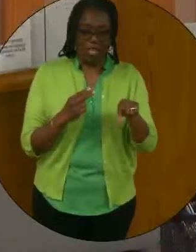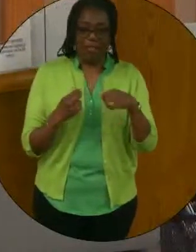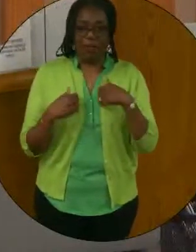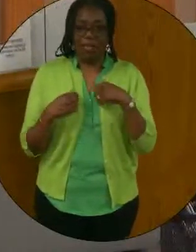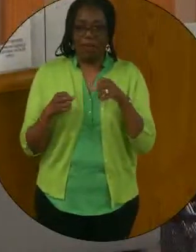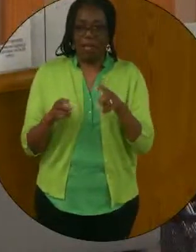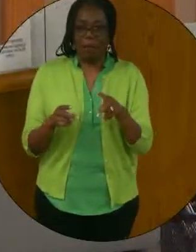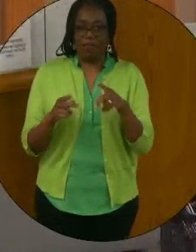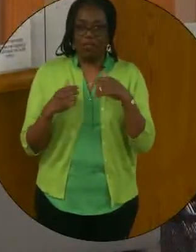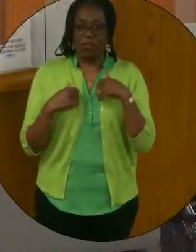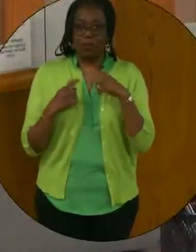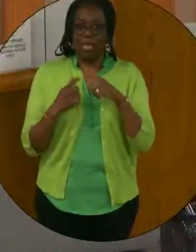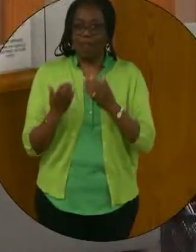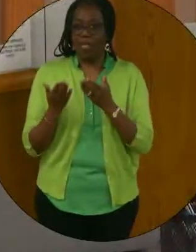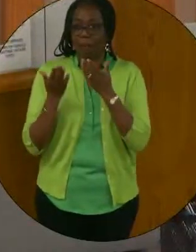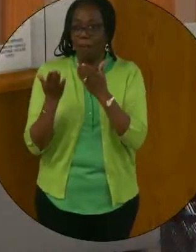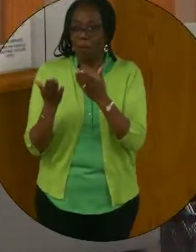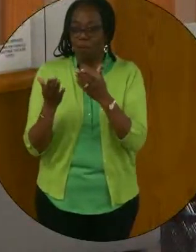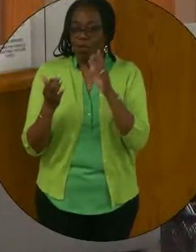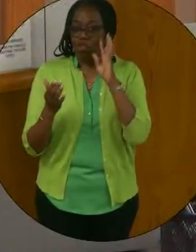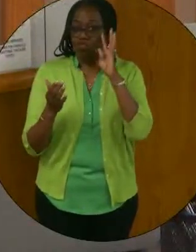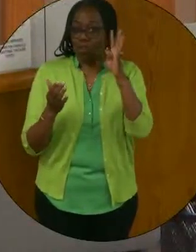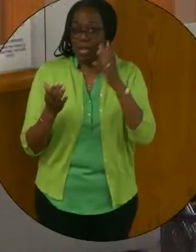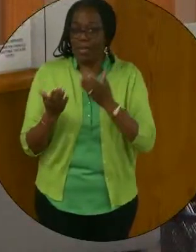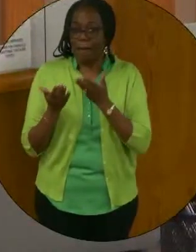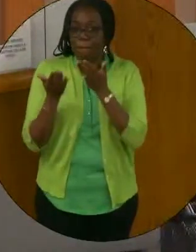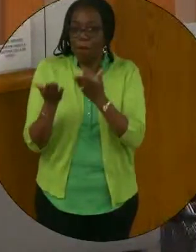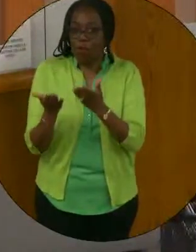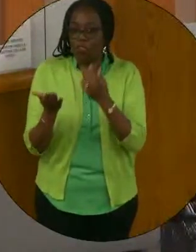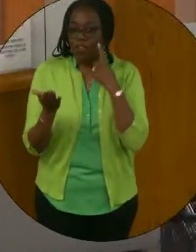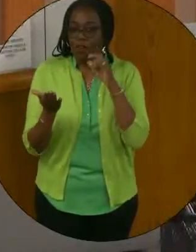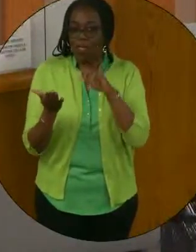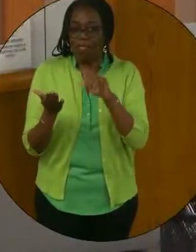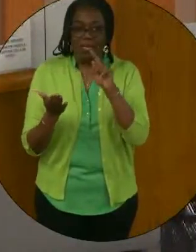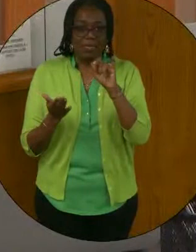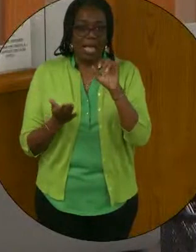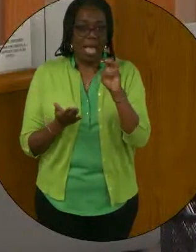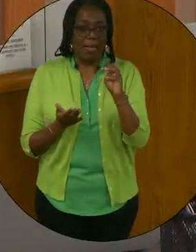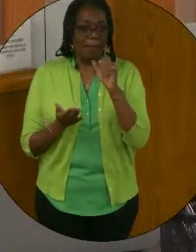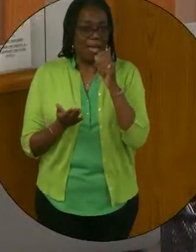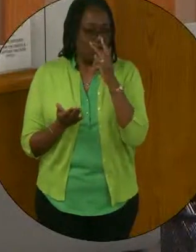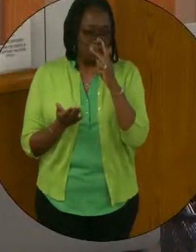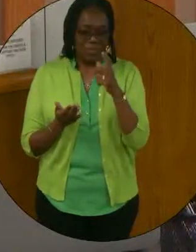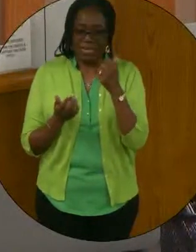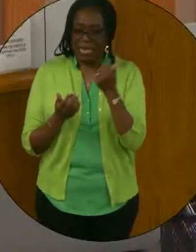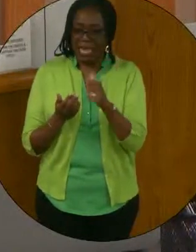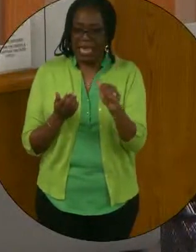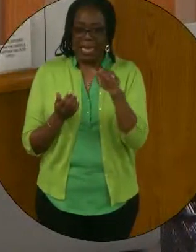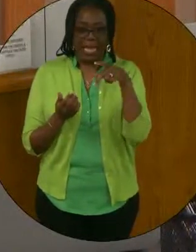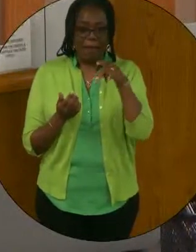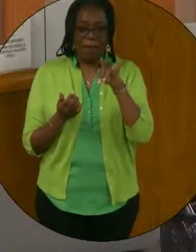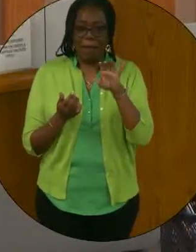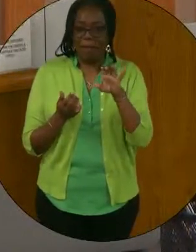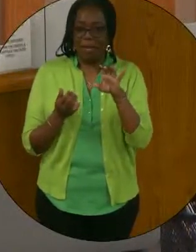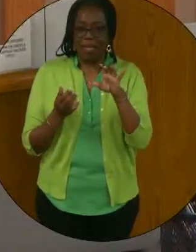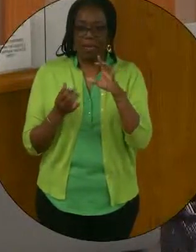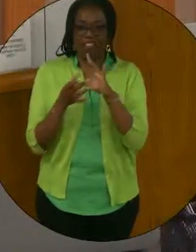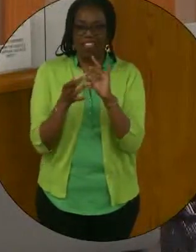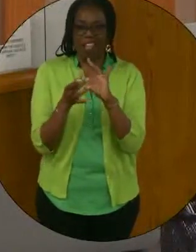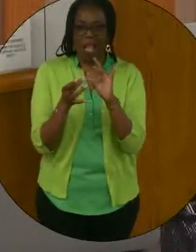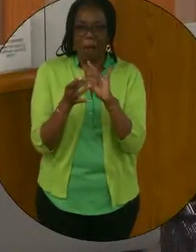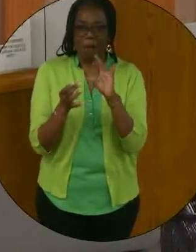opportunity to create a motion on this item. I don't see any public comment cards.